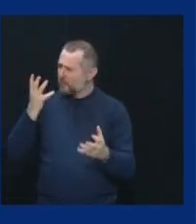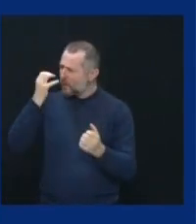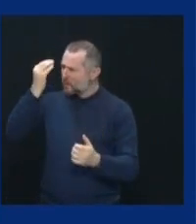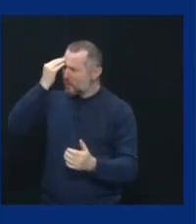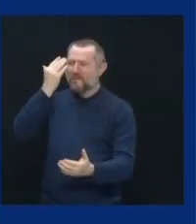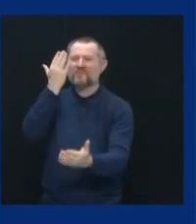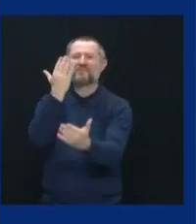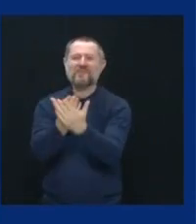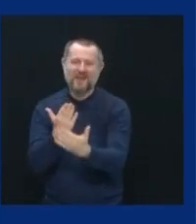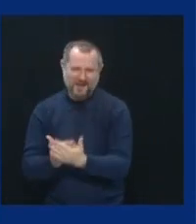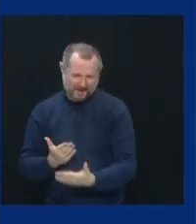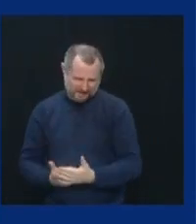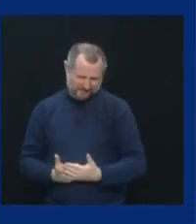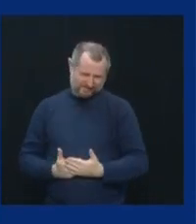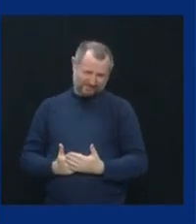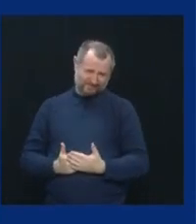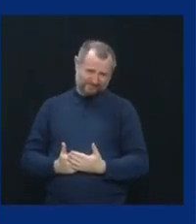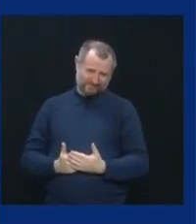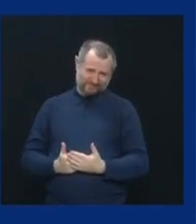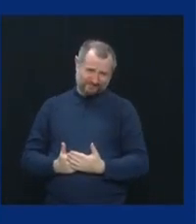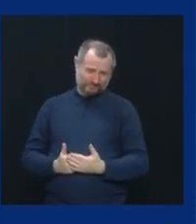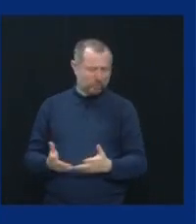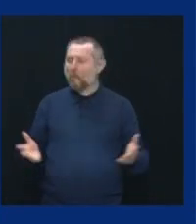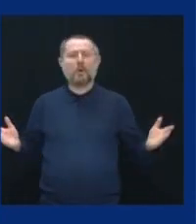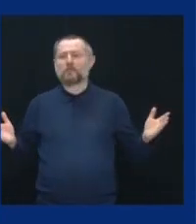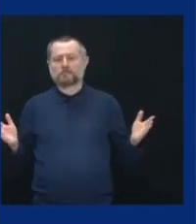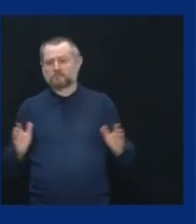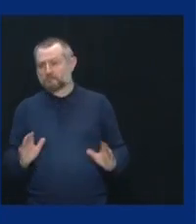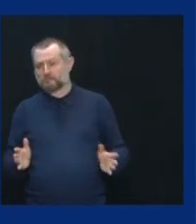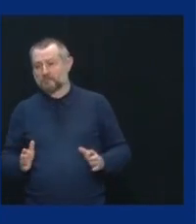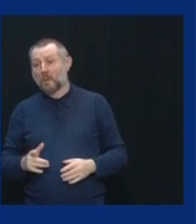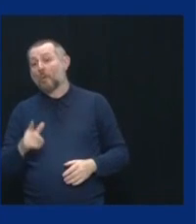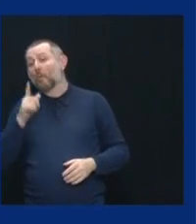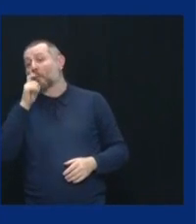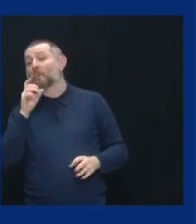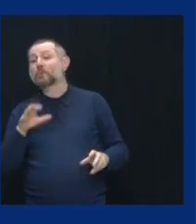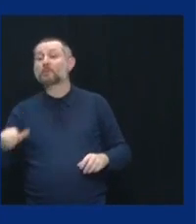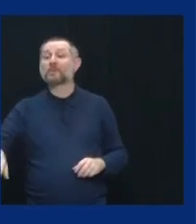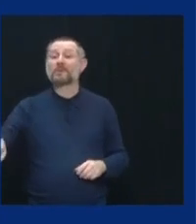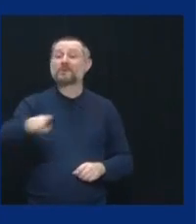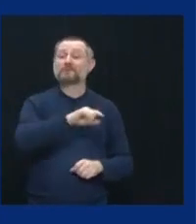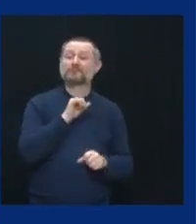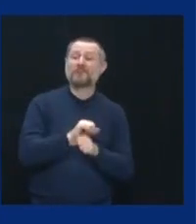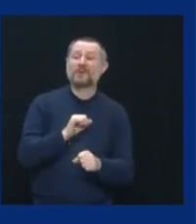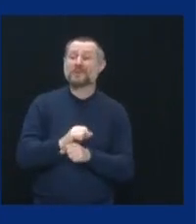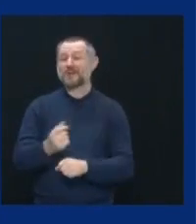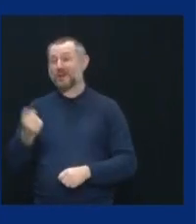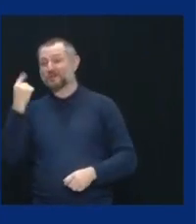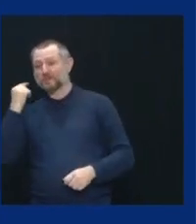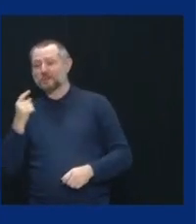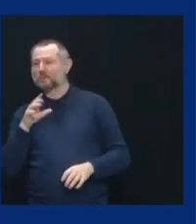because these were the best professionals doing the best they could. And by the way, Marsha,